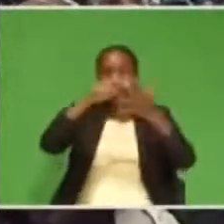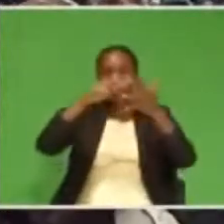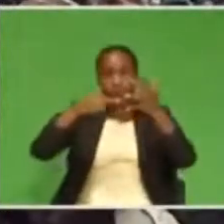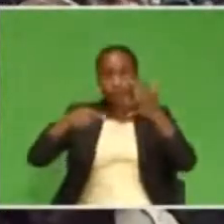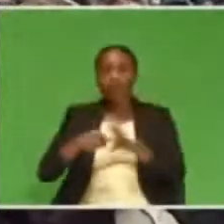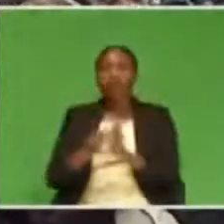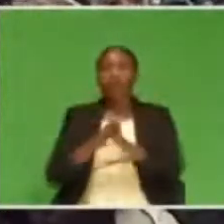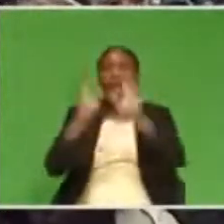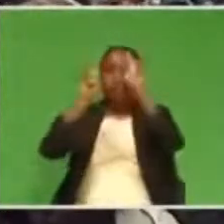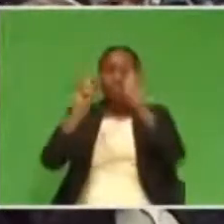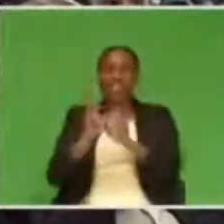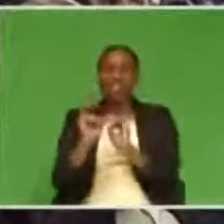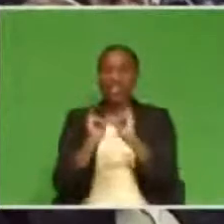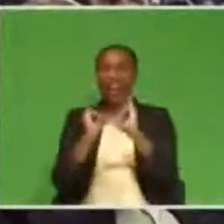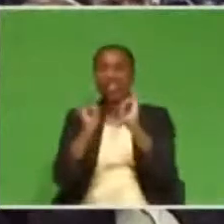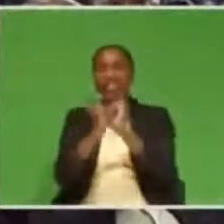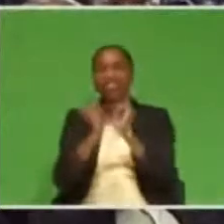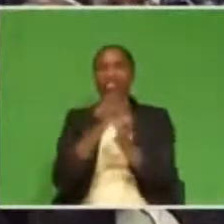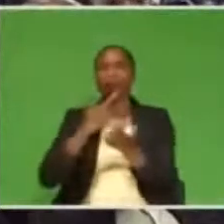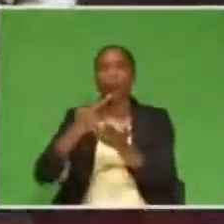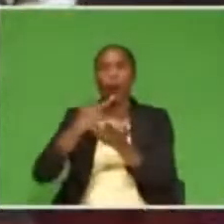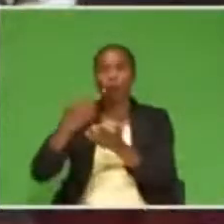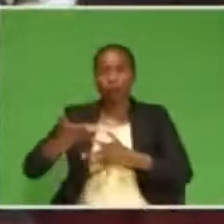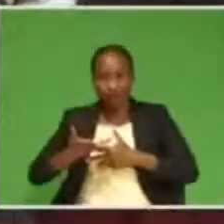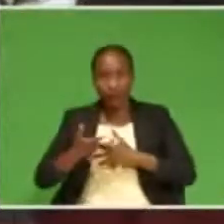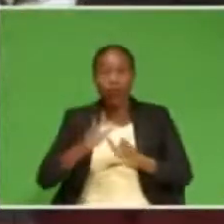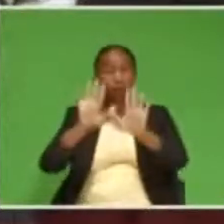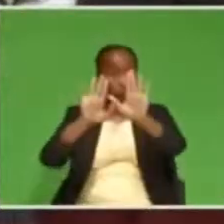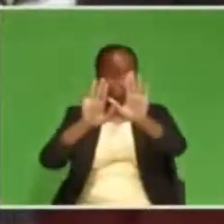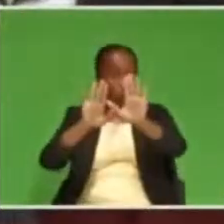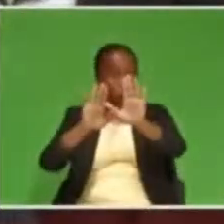crisis response. You better listen,